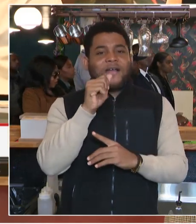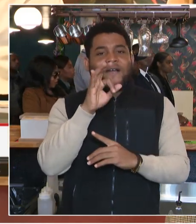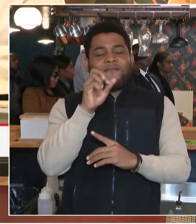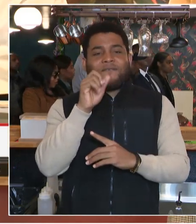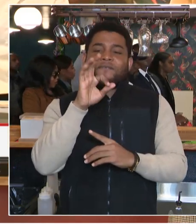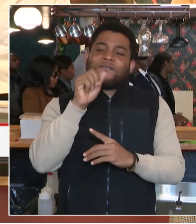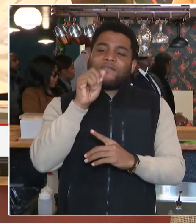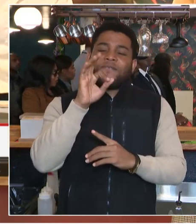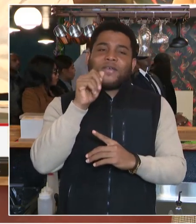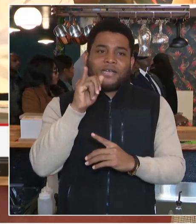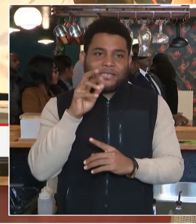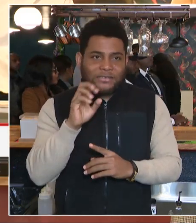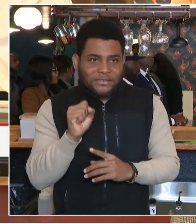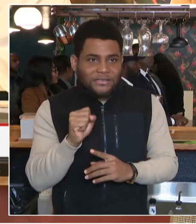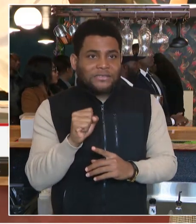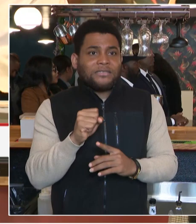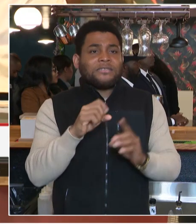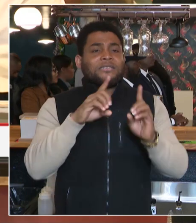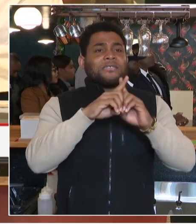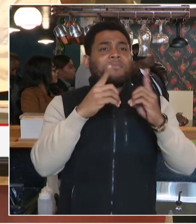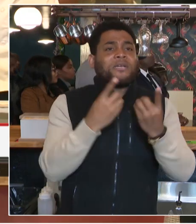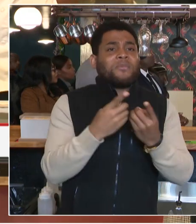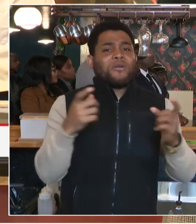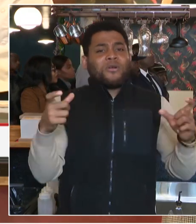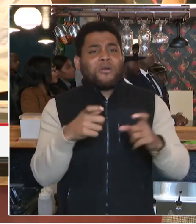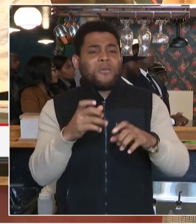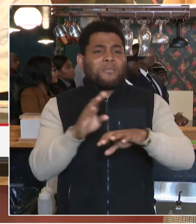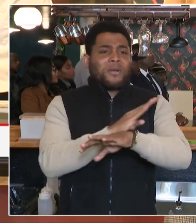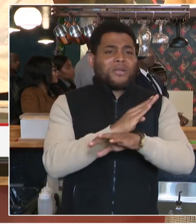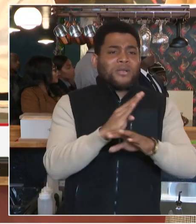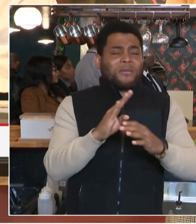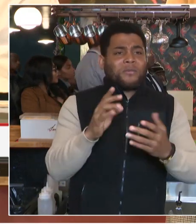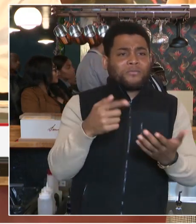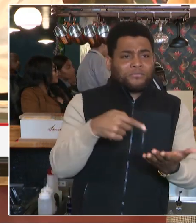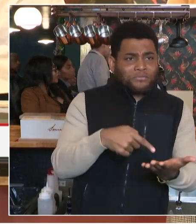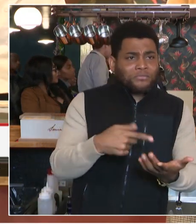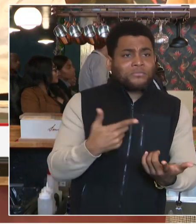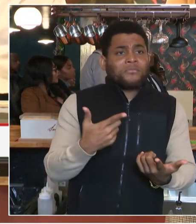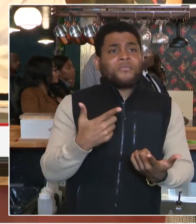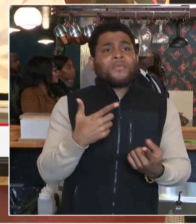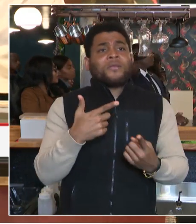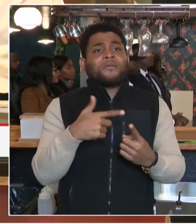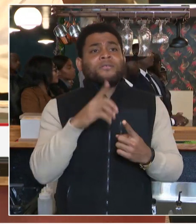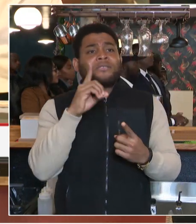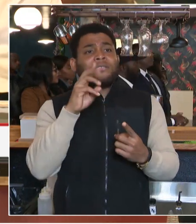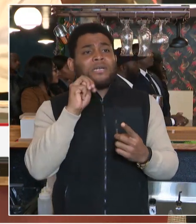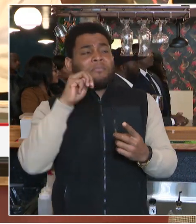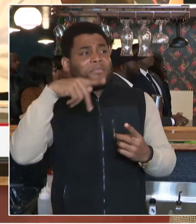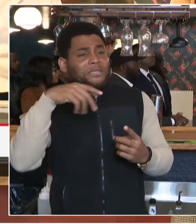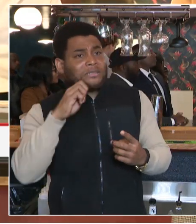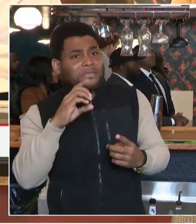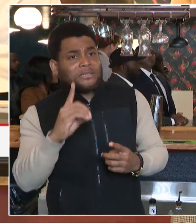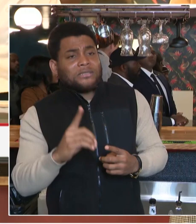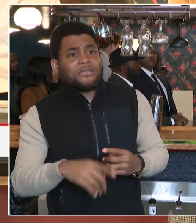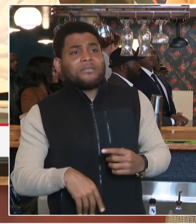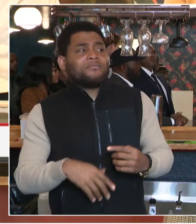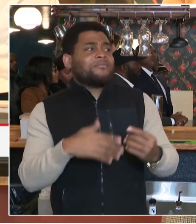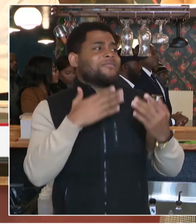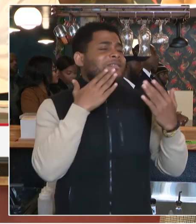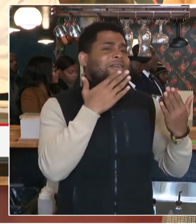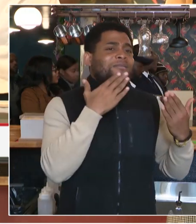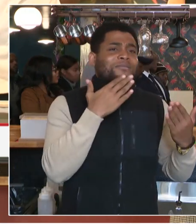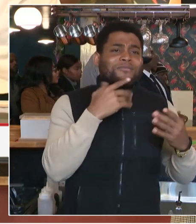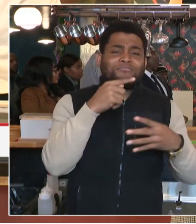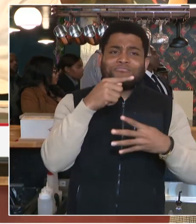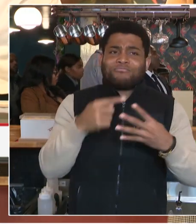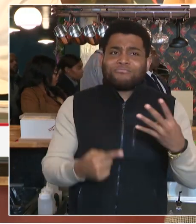and tough time for our restaurant industry. We are in a season of optimism. You can tell right here with the Scary